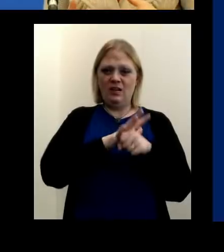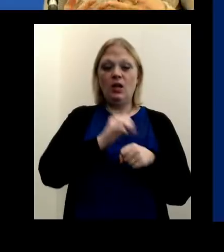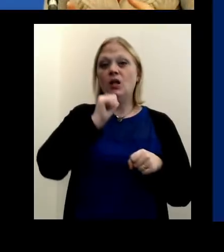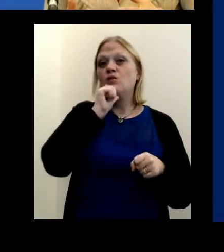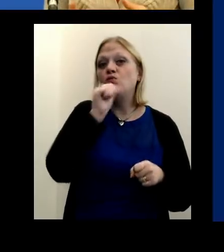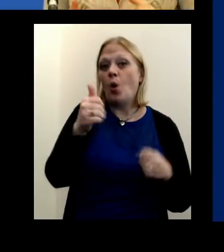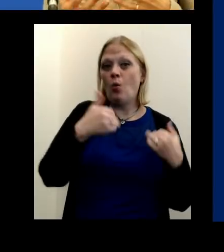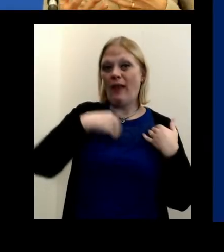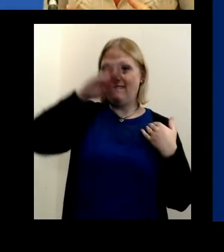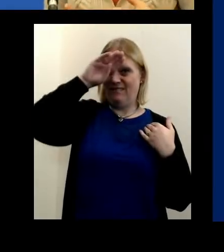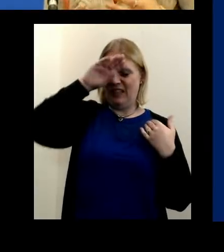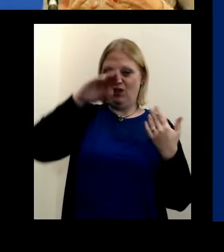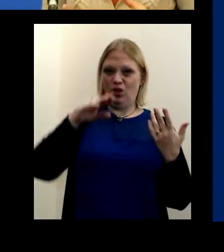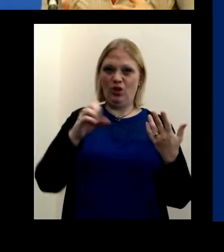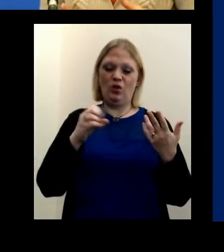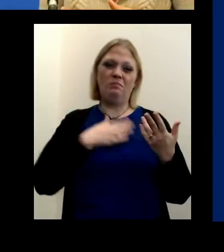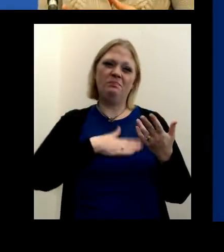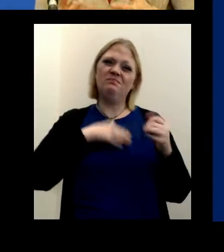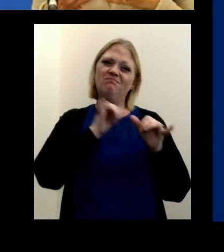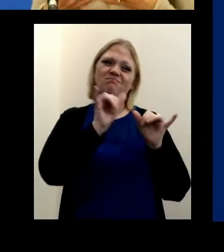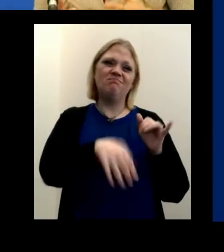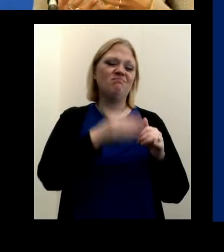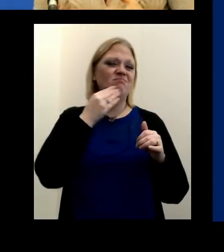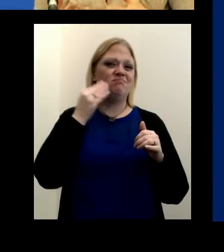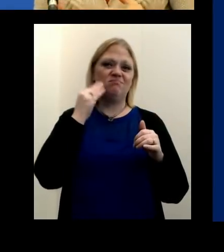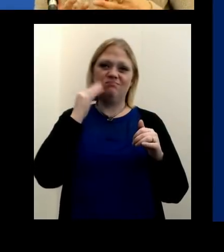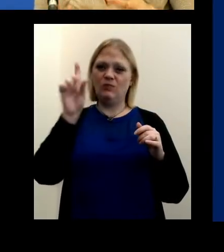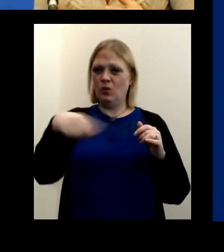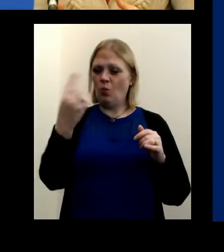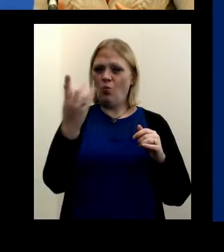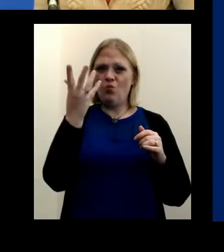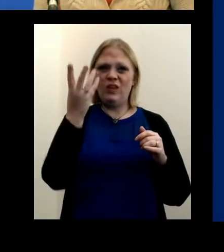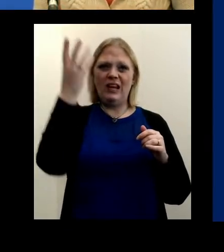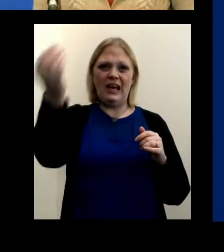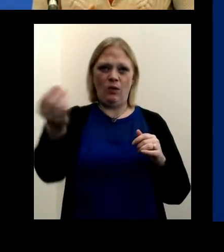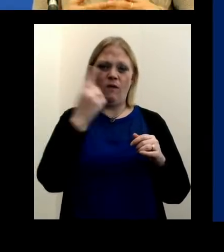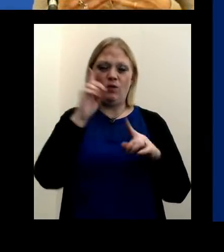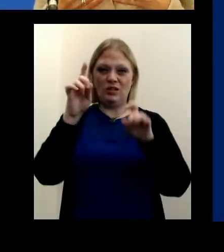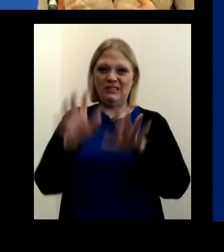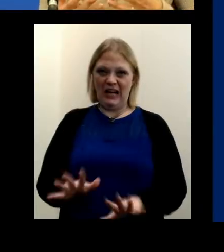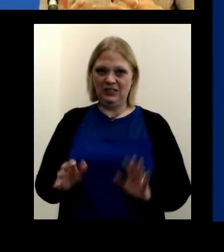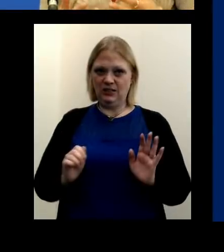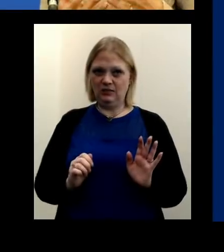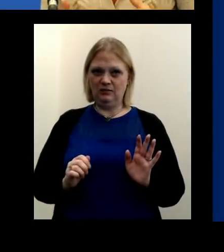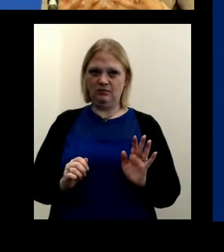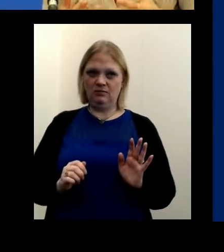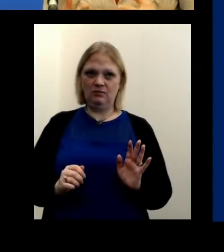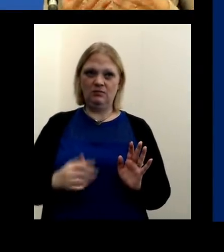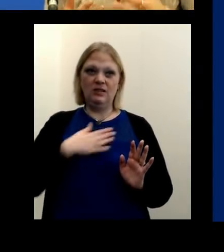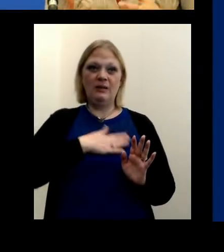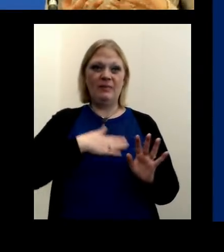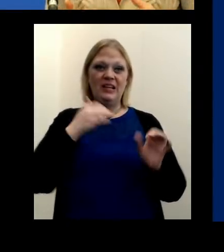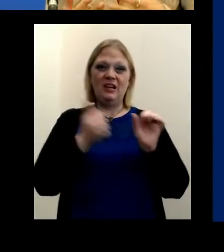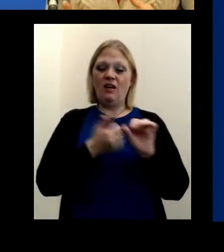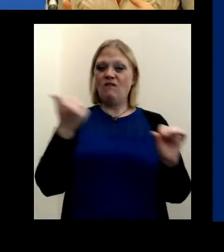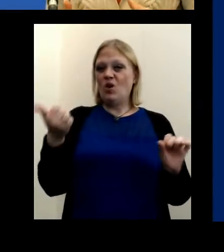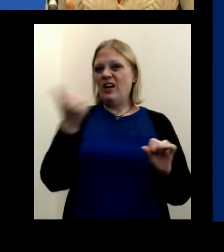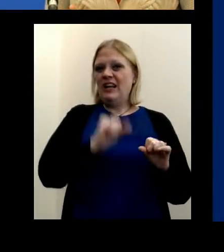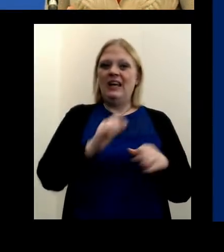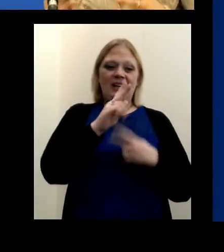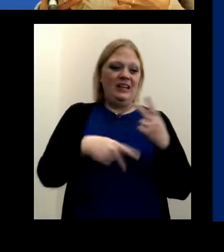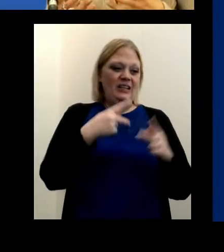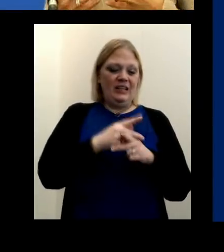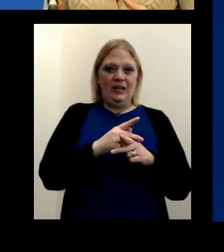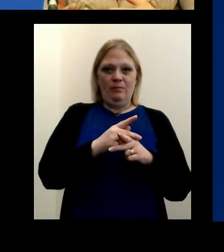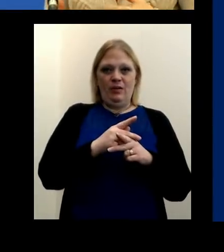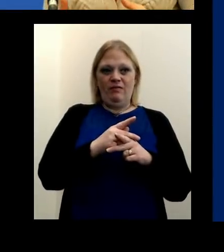don't have a fever. So please stay at home and only go out to get a test. Please avoid any type of in-person